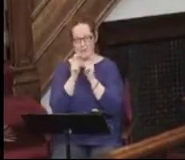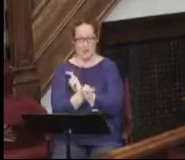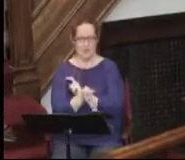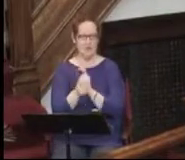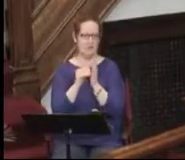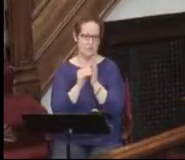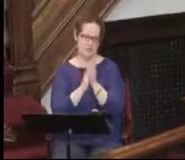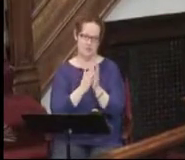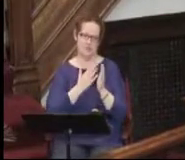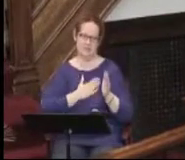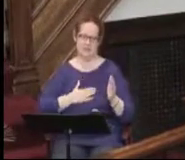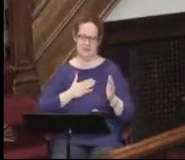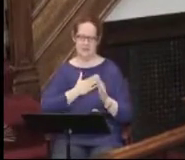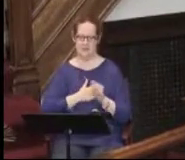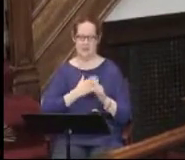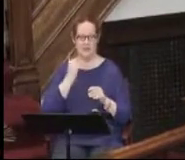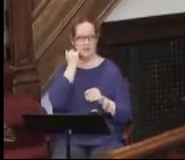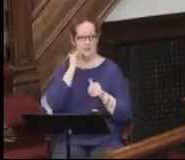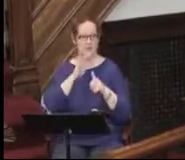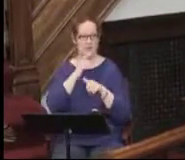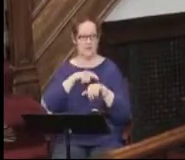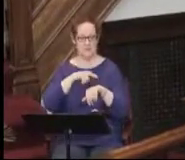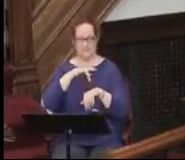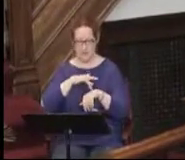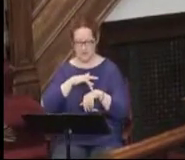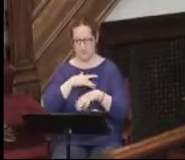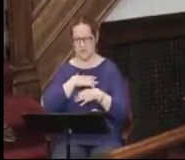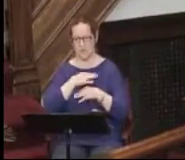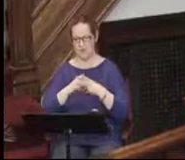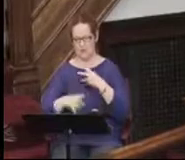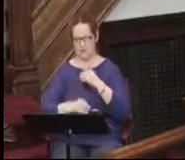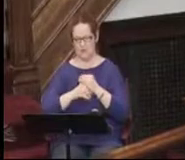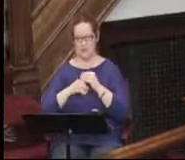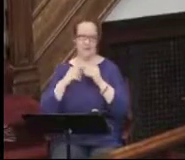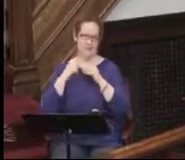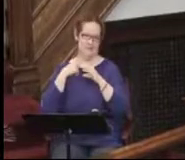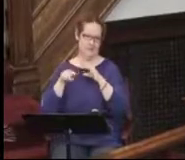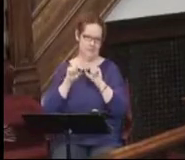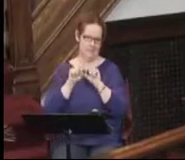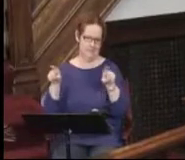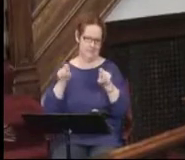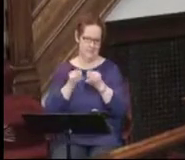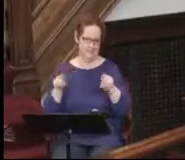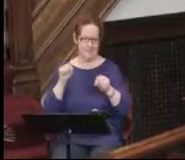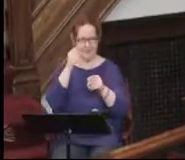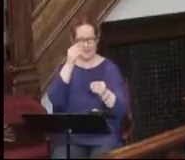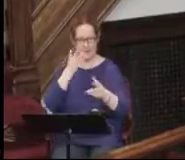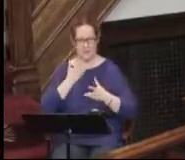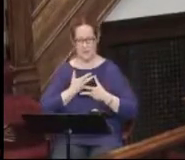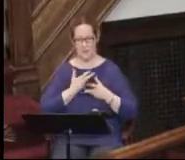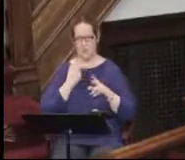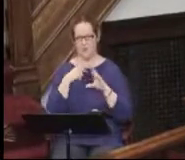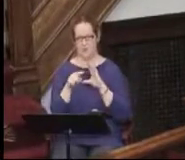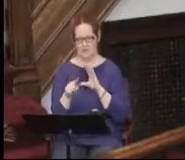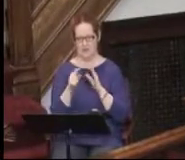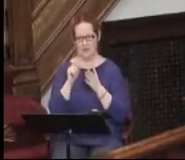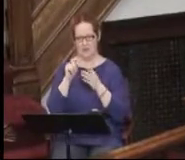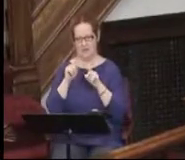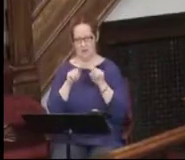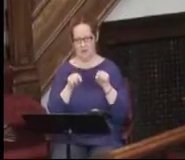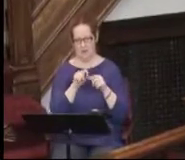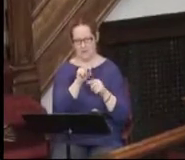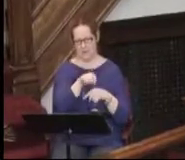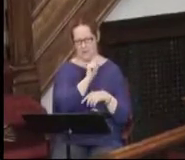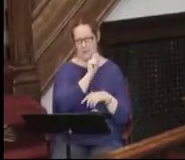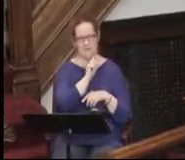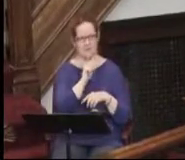to give us those updates. If you're a first-time visitor and would like to get added to our e-newsletter, just give us your email, tick the box at the bottom, and